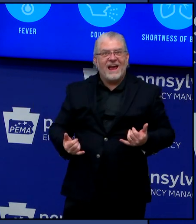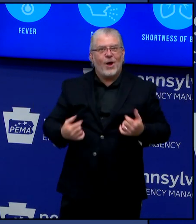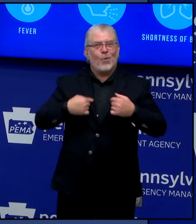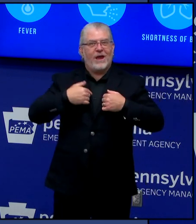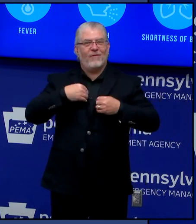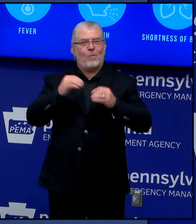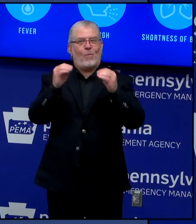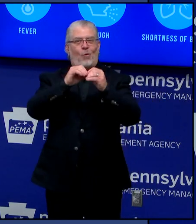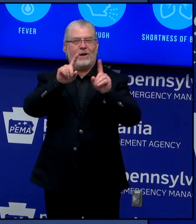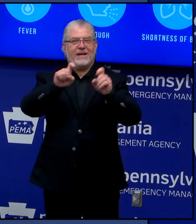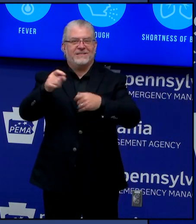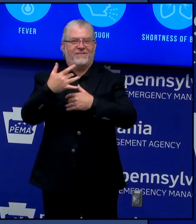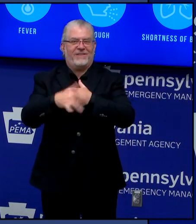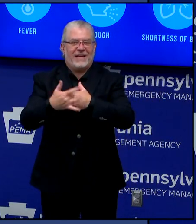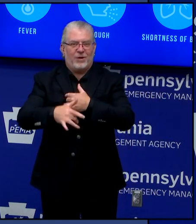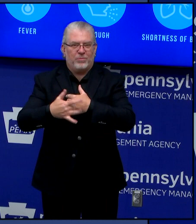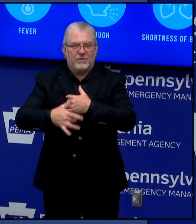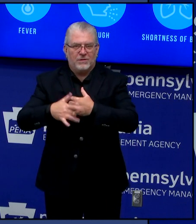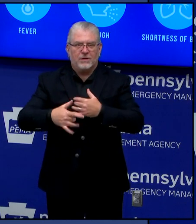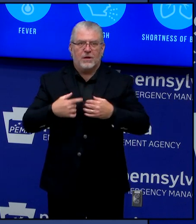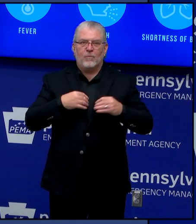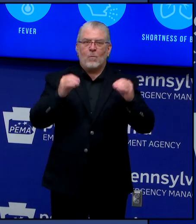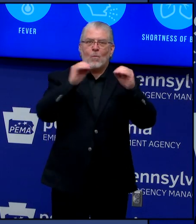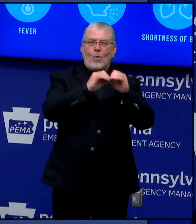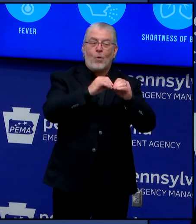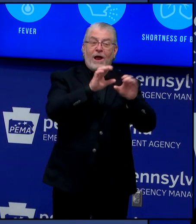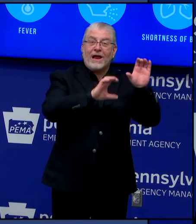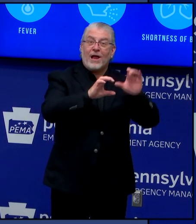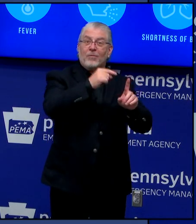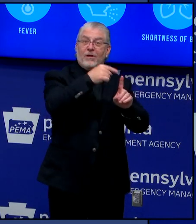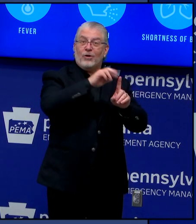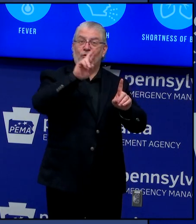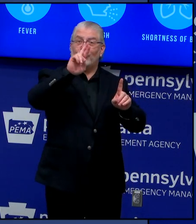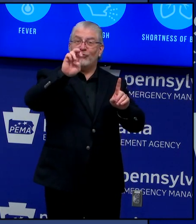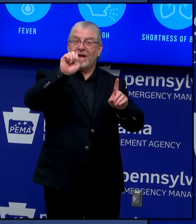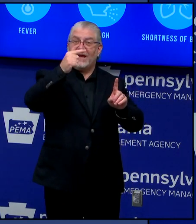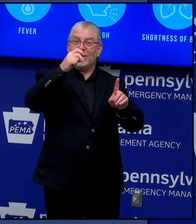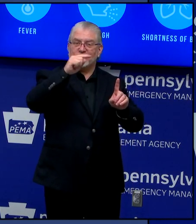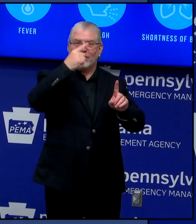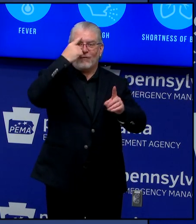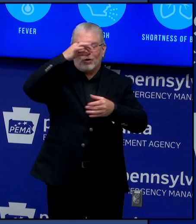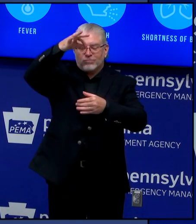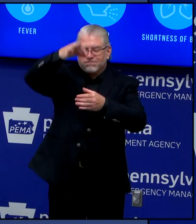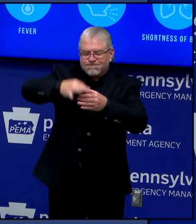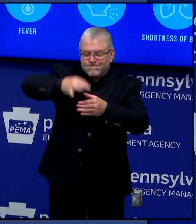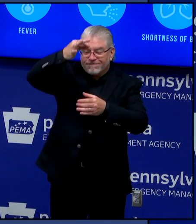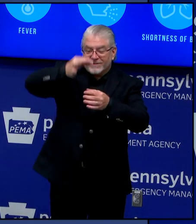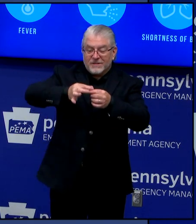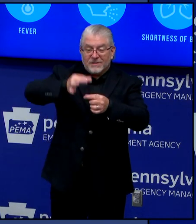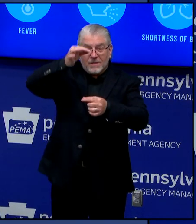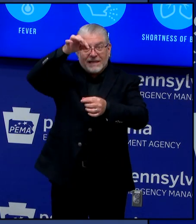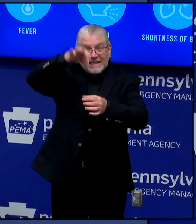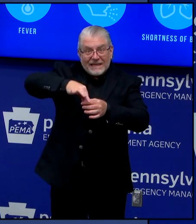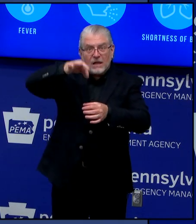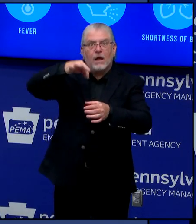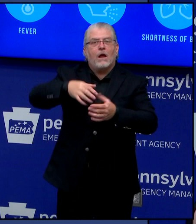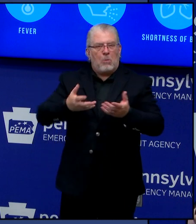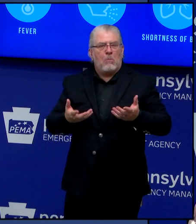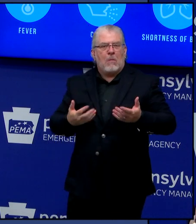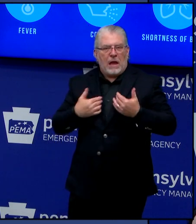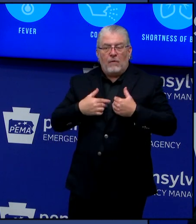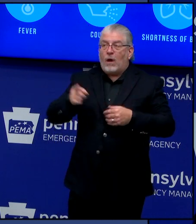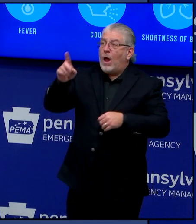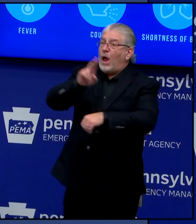have more reagents, we have more swabs, not just us in our laboratory in Exton, but the hospitals, the health systems, the